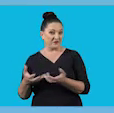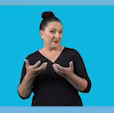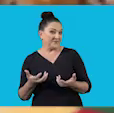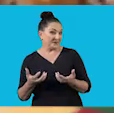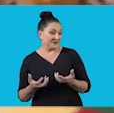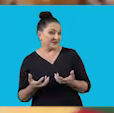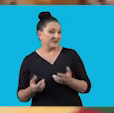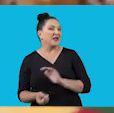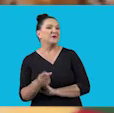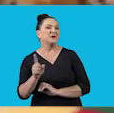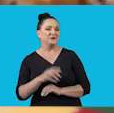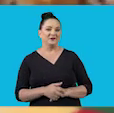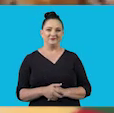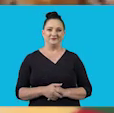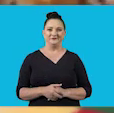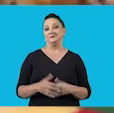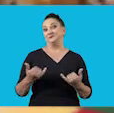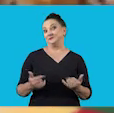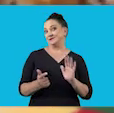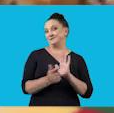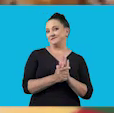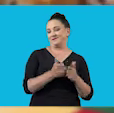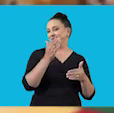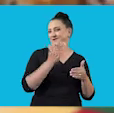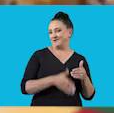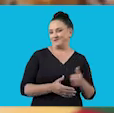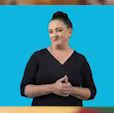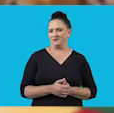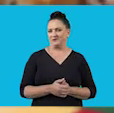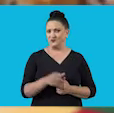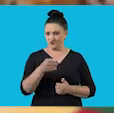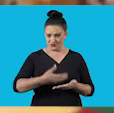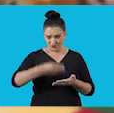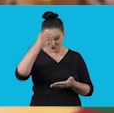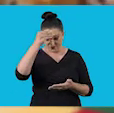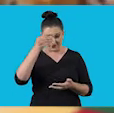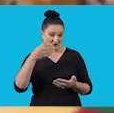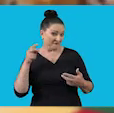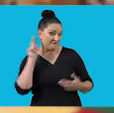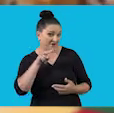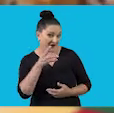substance? Now with that said, we have reached the end of our lesson. I hope we had